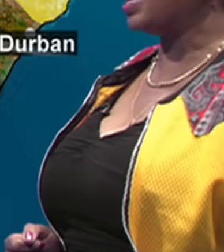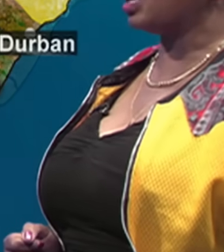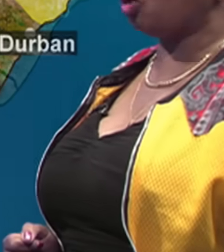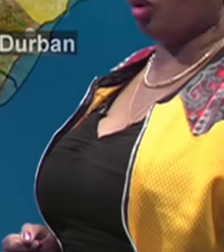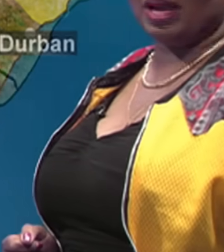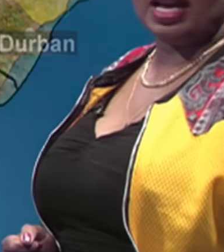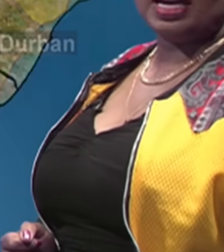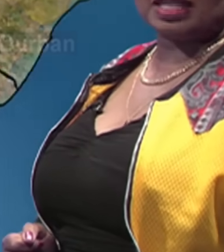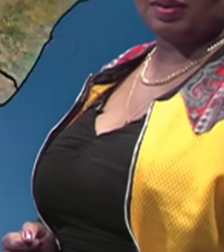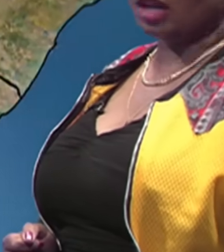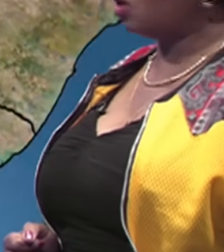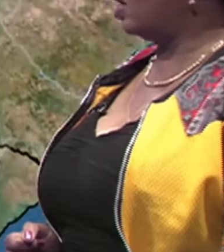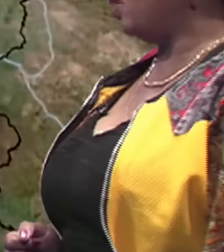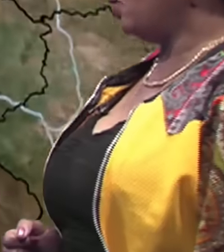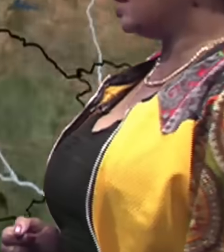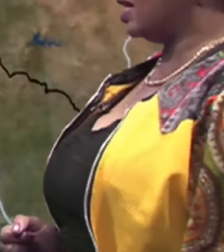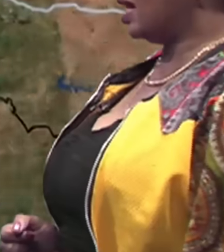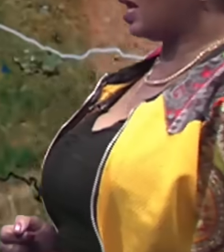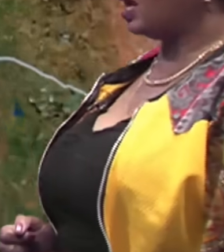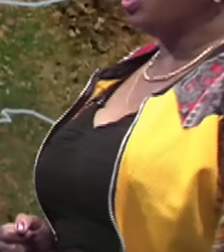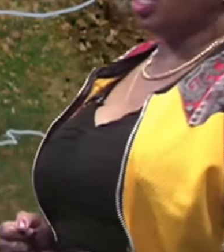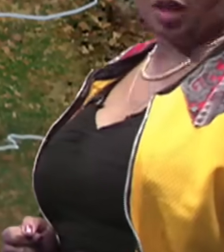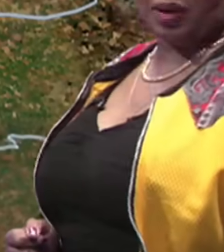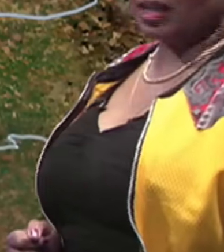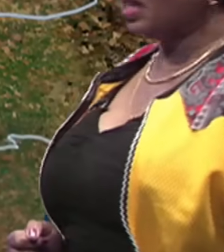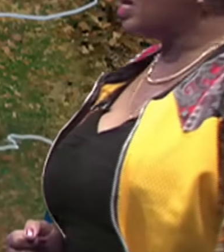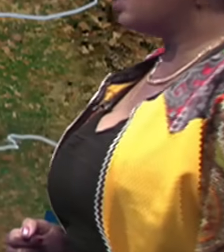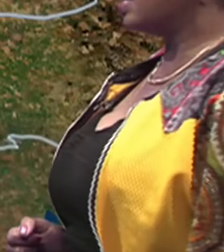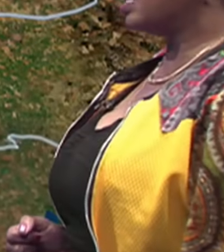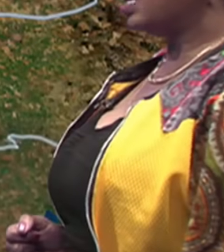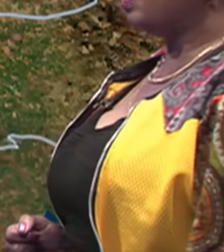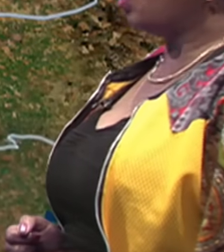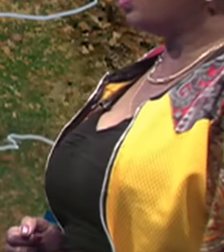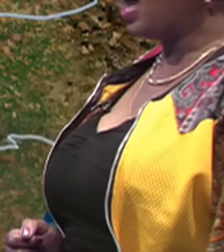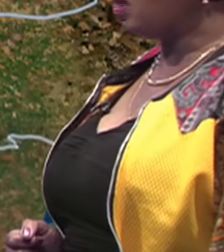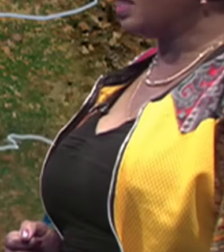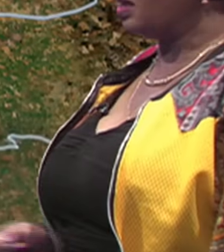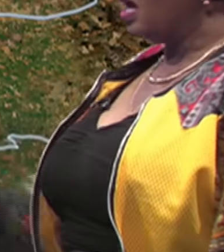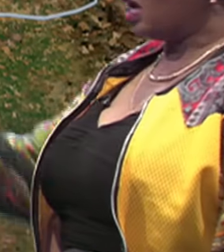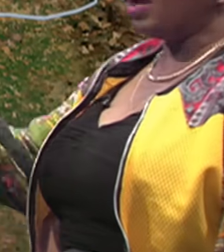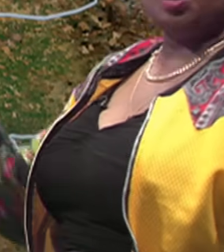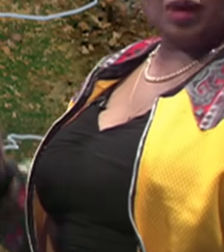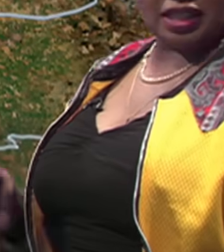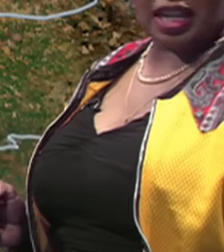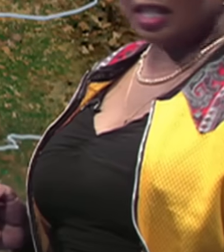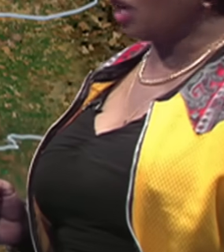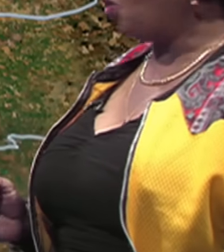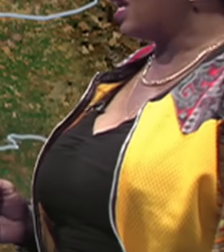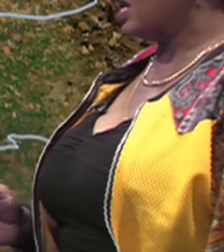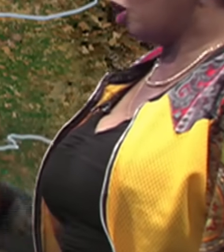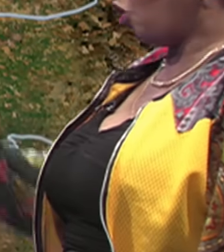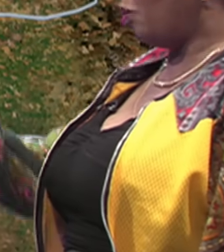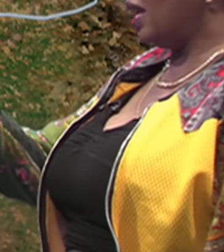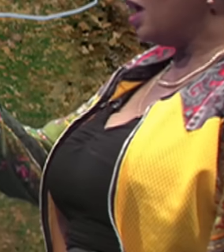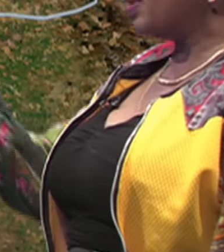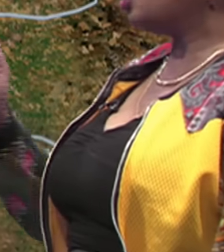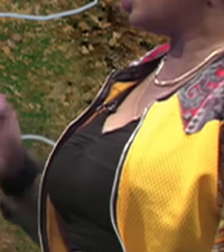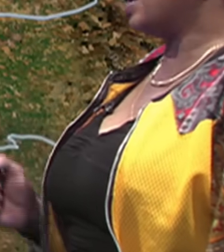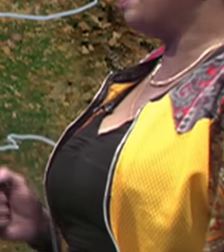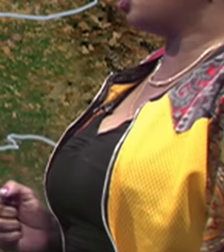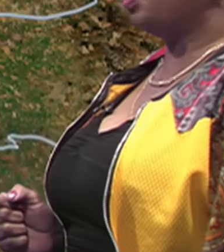maatla a ke re tlhokomeleng re se ke be ra tlhola mello e sa nyakegeng ditemperature rena go sasa re lebelela gona go la Gauteng re lebelela dipula tšela di sa le gona re ke re